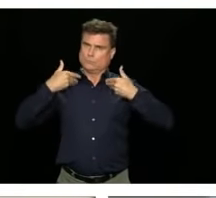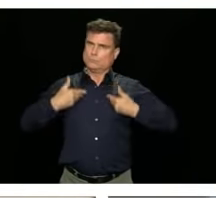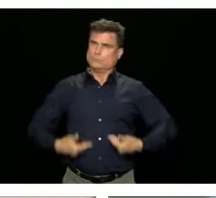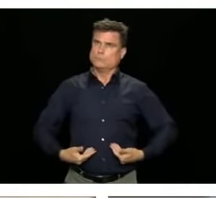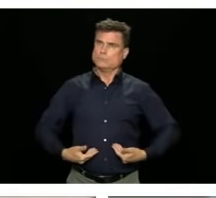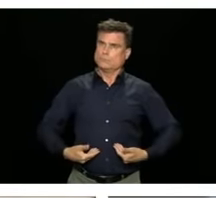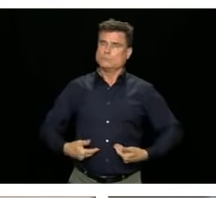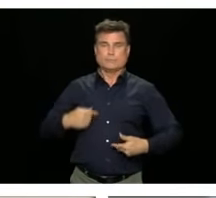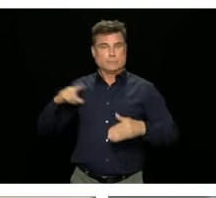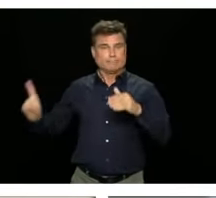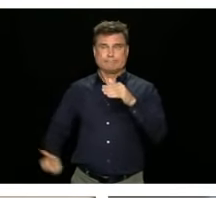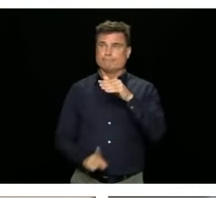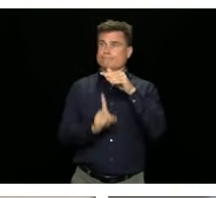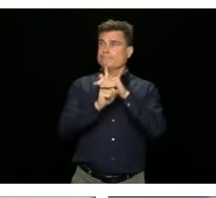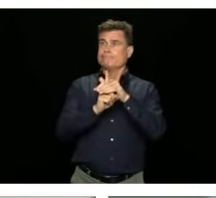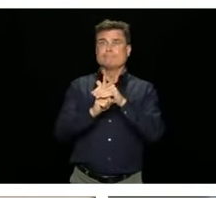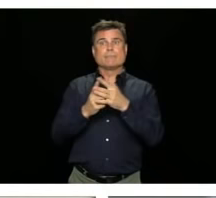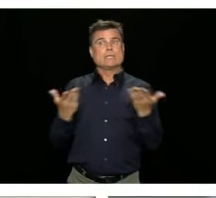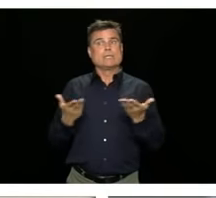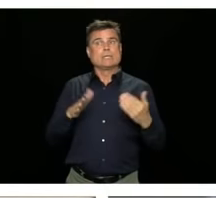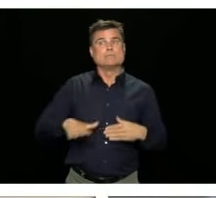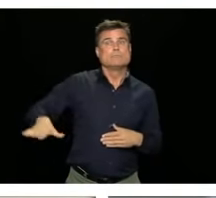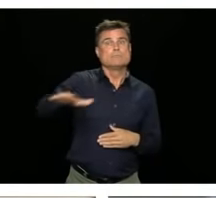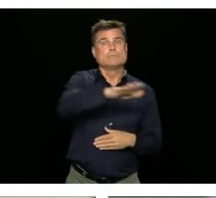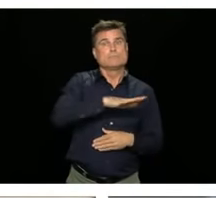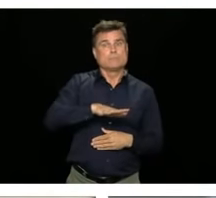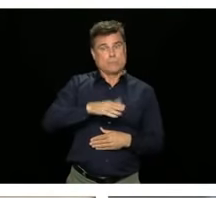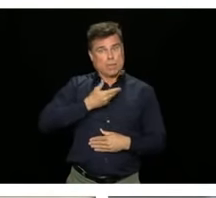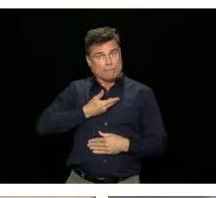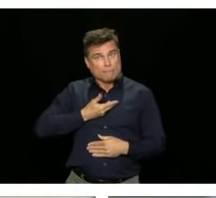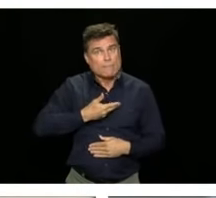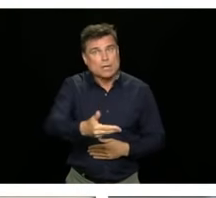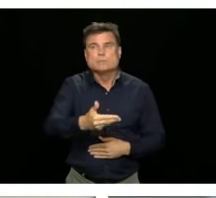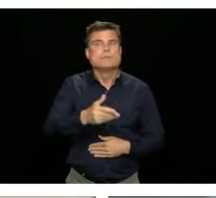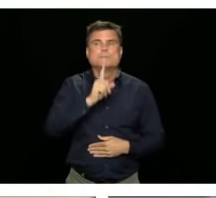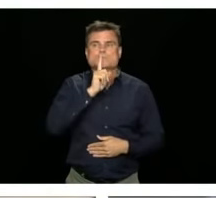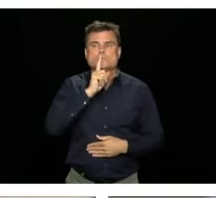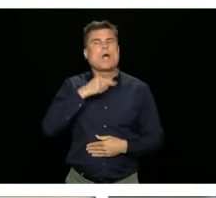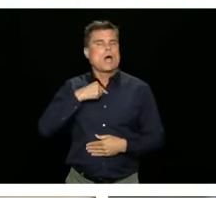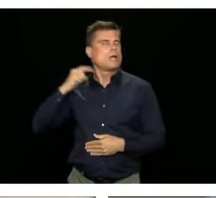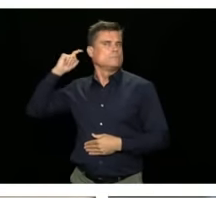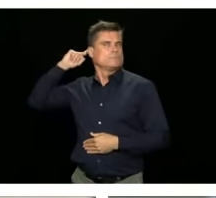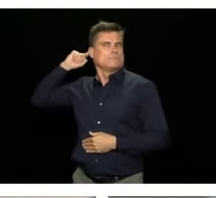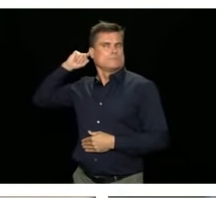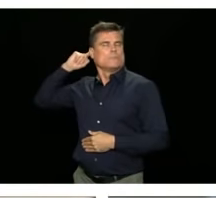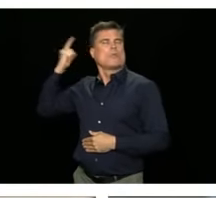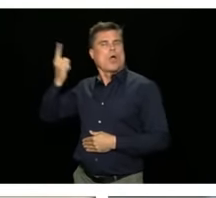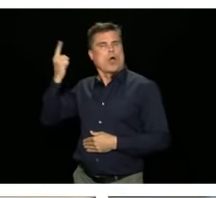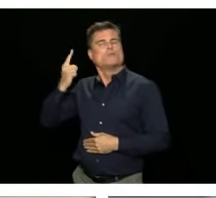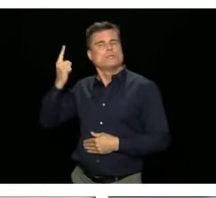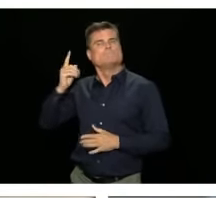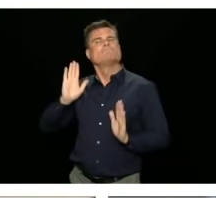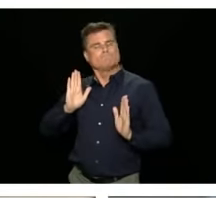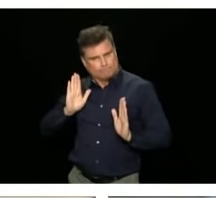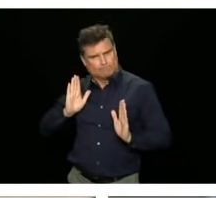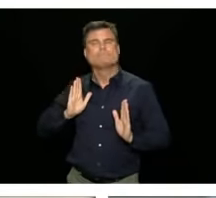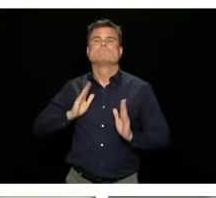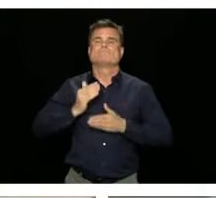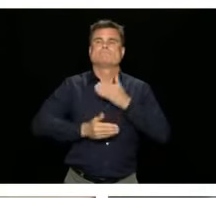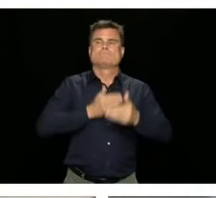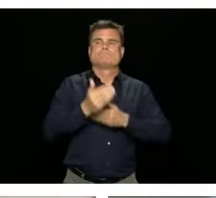work that I do as a lawyer and a law professor. I'm the academic director of the Indigenous Community Legal Clinic. And the work that I